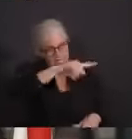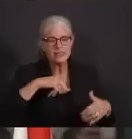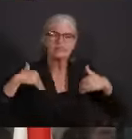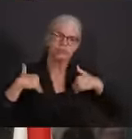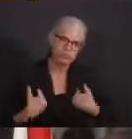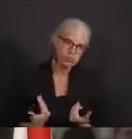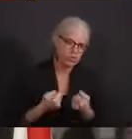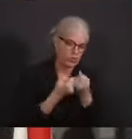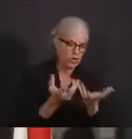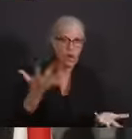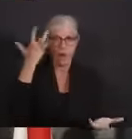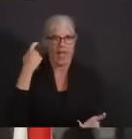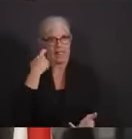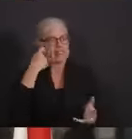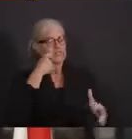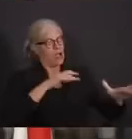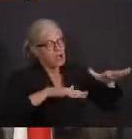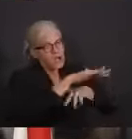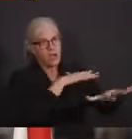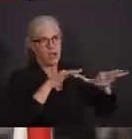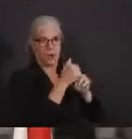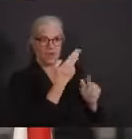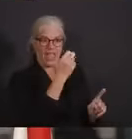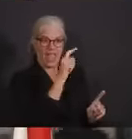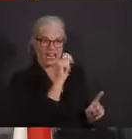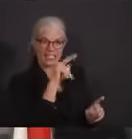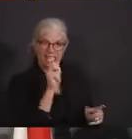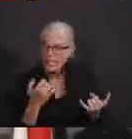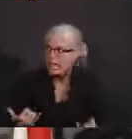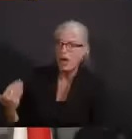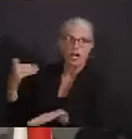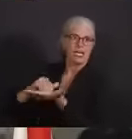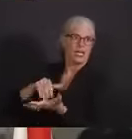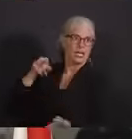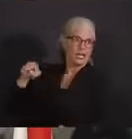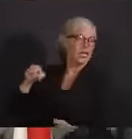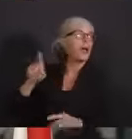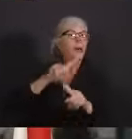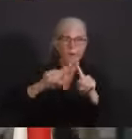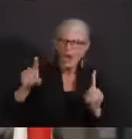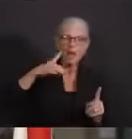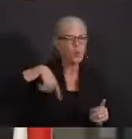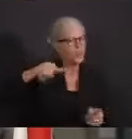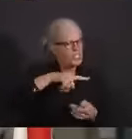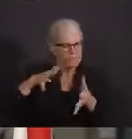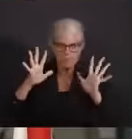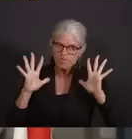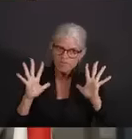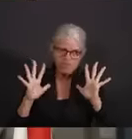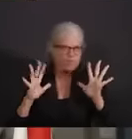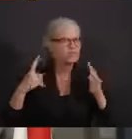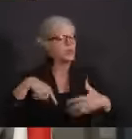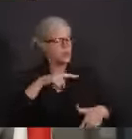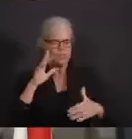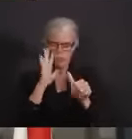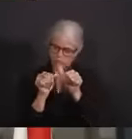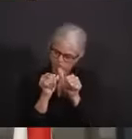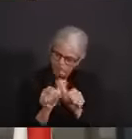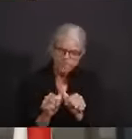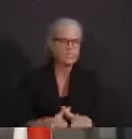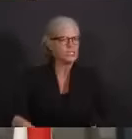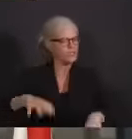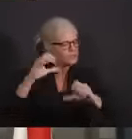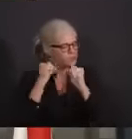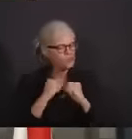Hurricane Helene, and yet all I've seen is people just dig deep inside and say, we're not going to be denied, we're going to get the job done. So I really